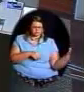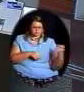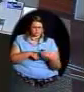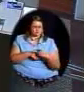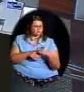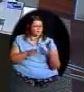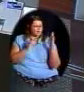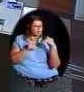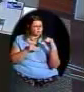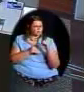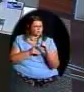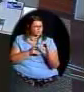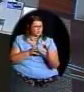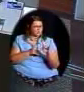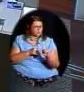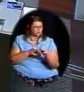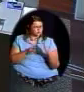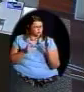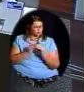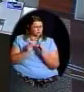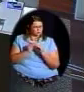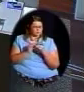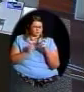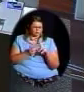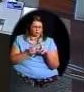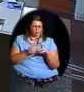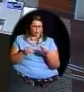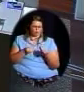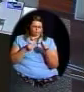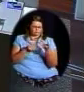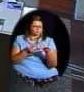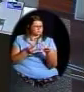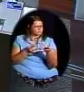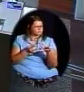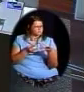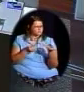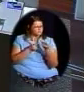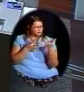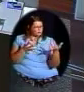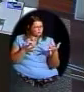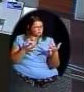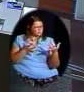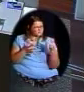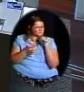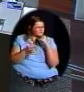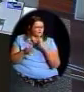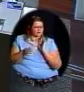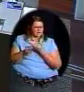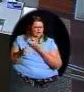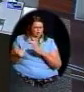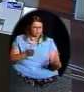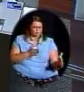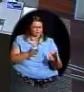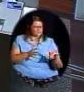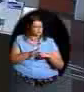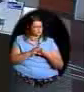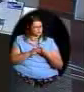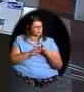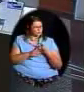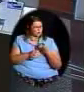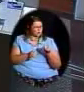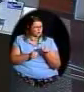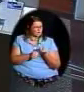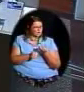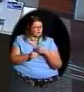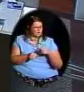the October meeting, or at least give you an update. It would not be our plan to implement any action